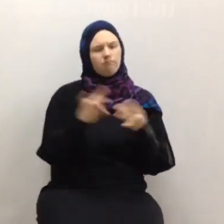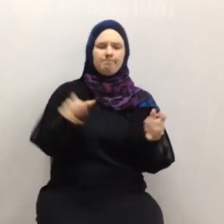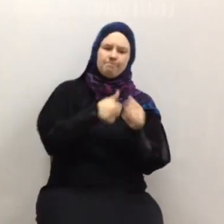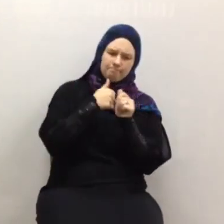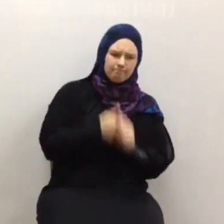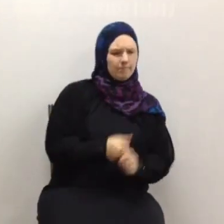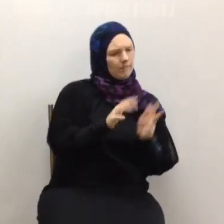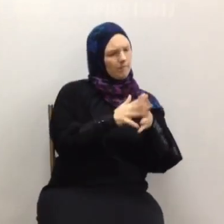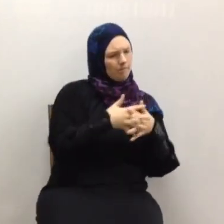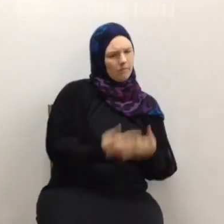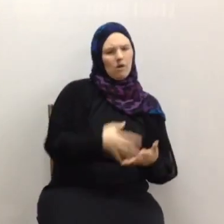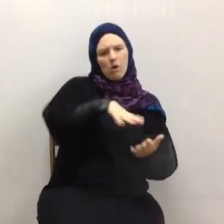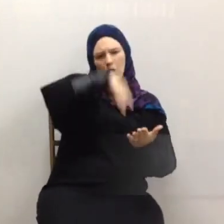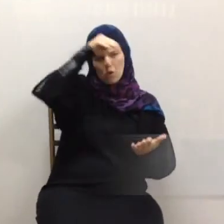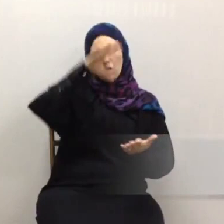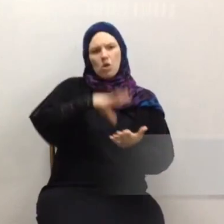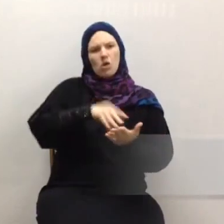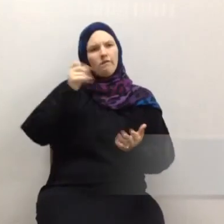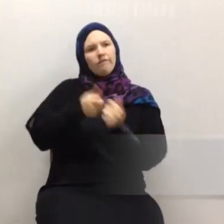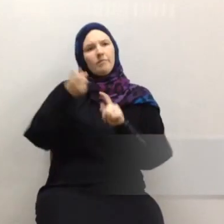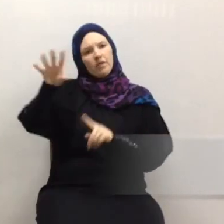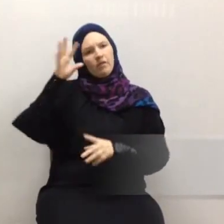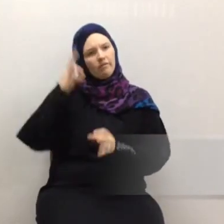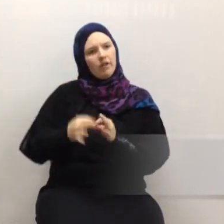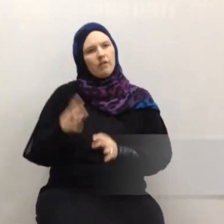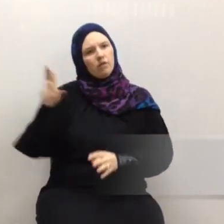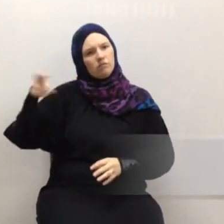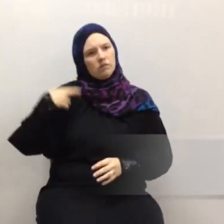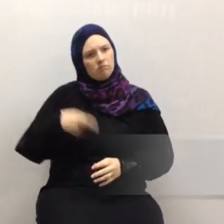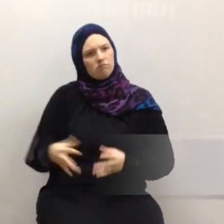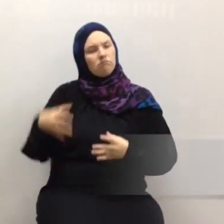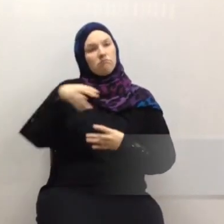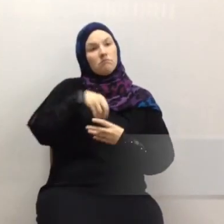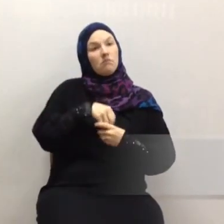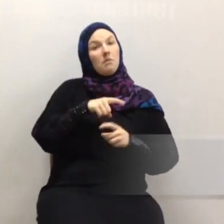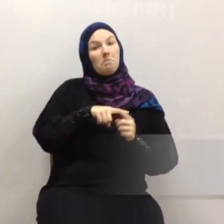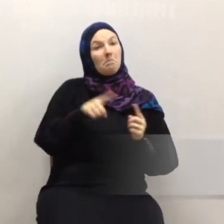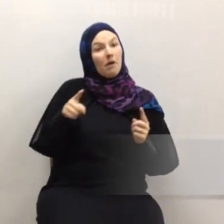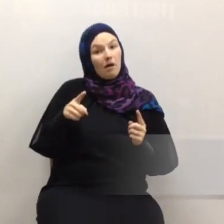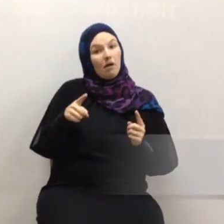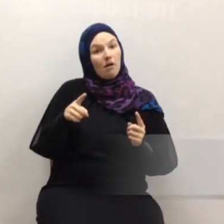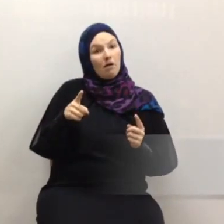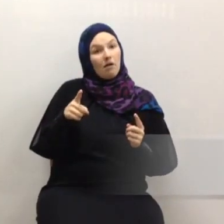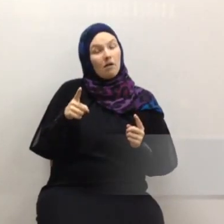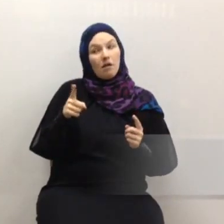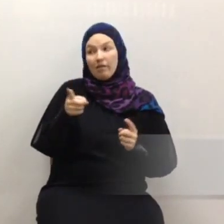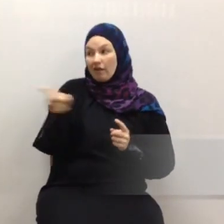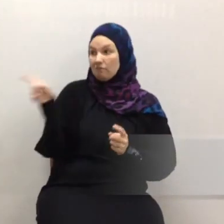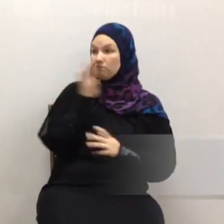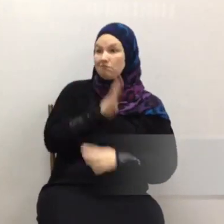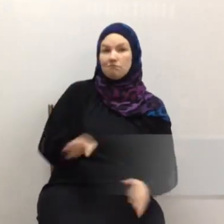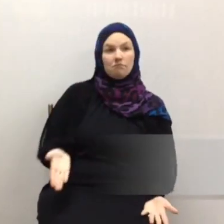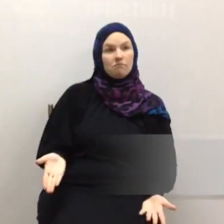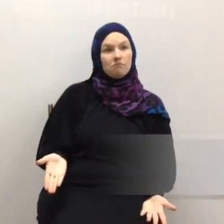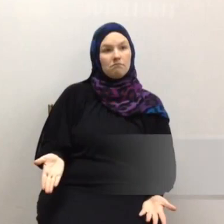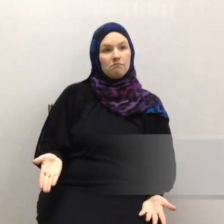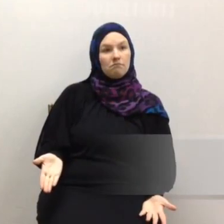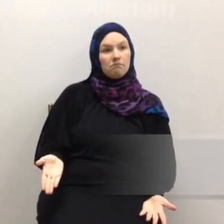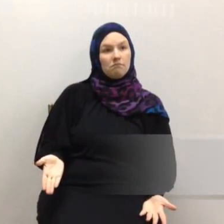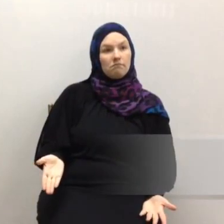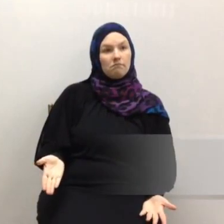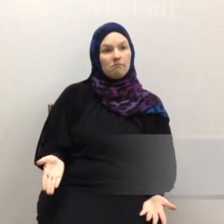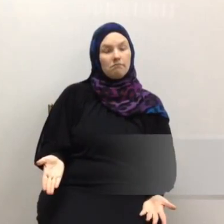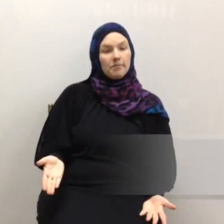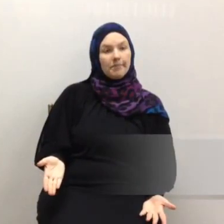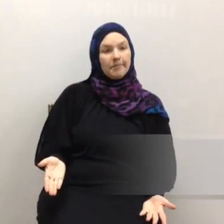faith. If we are not in the front, then we belong to the back alleys. And that's